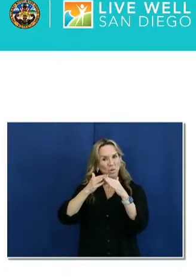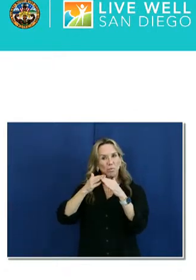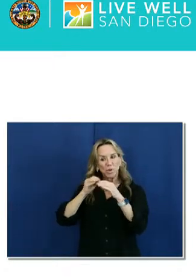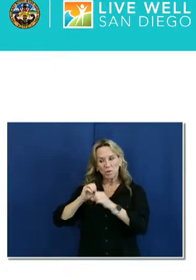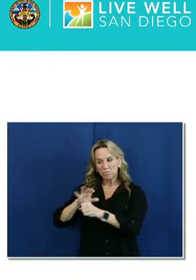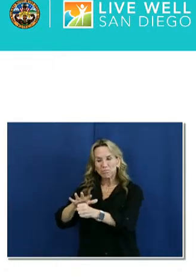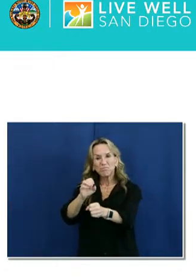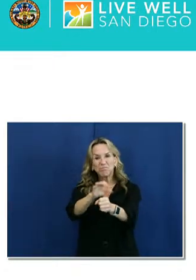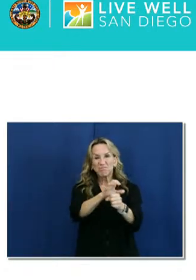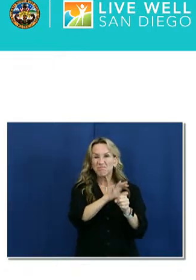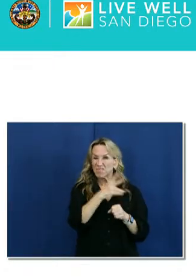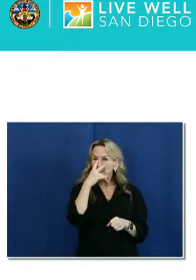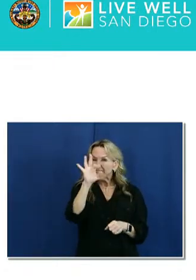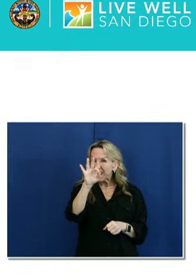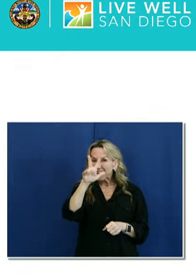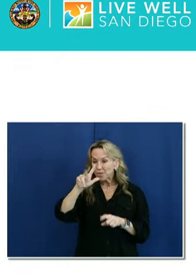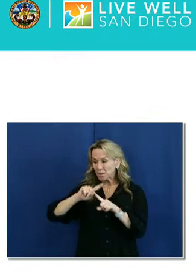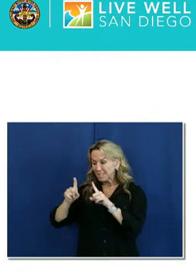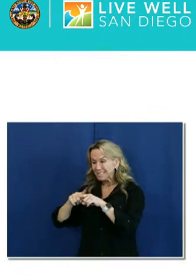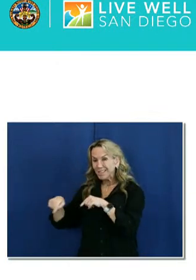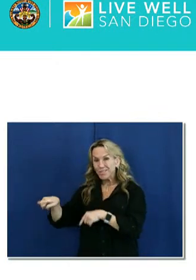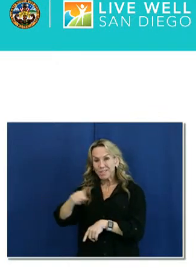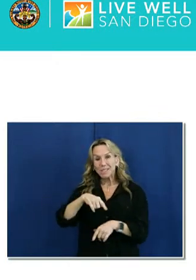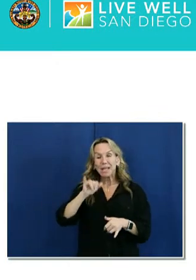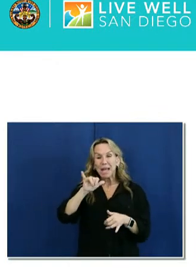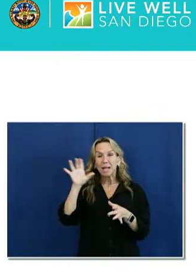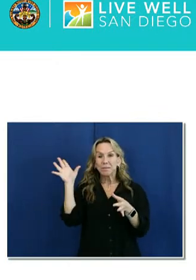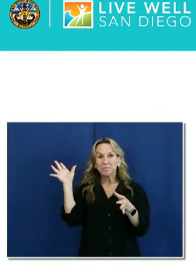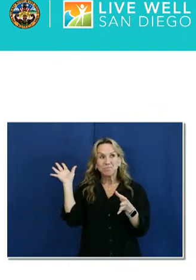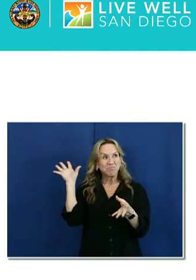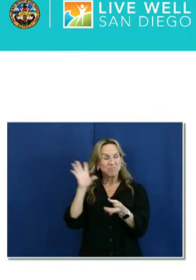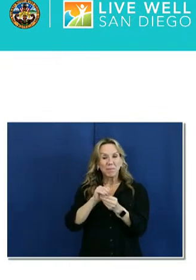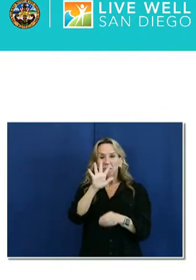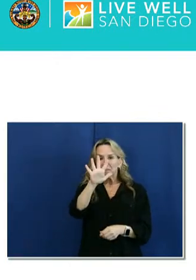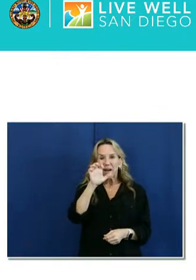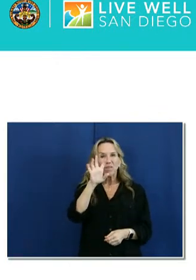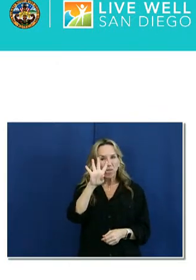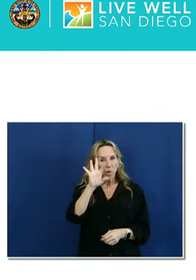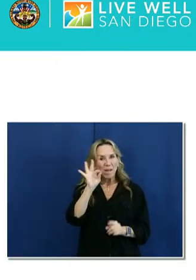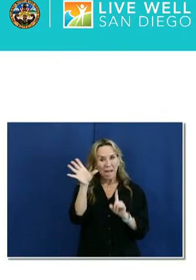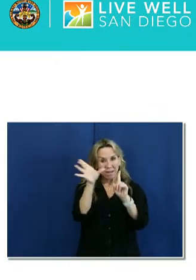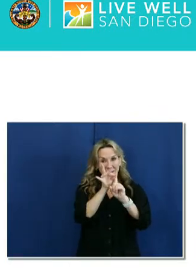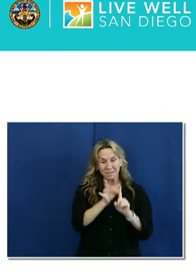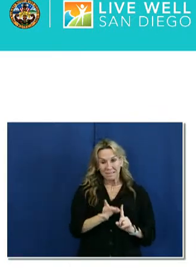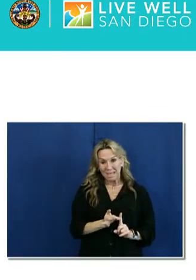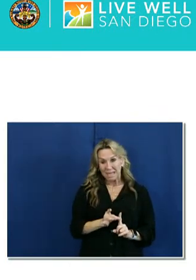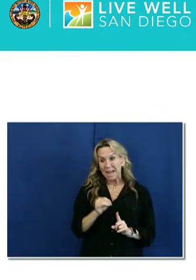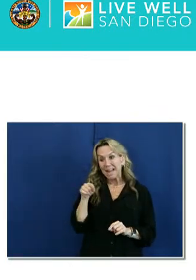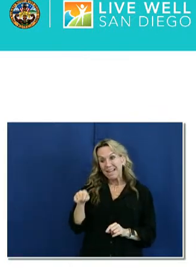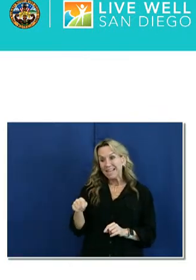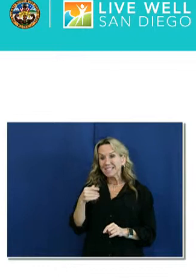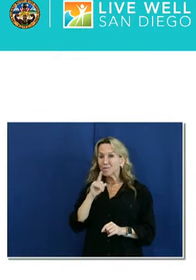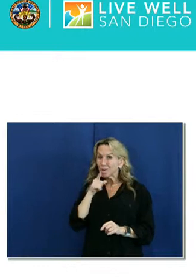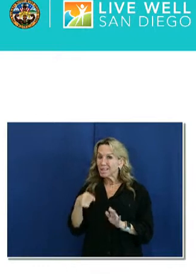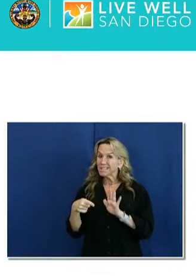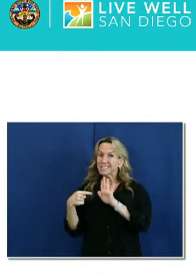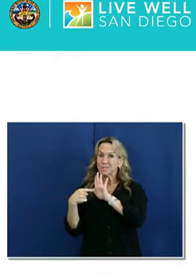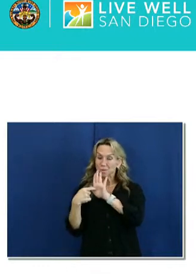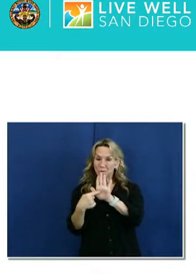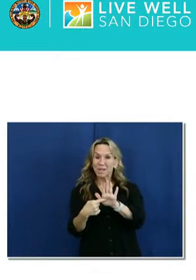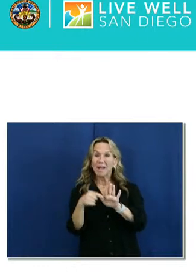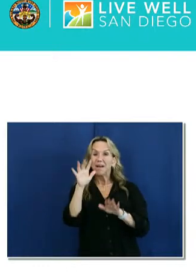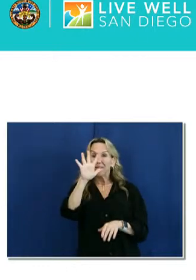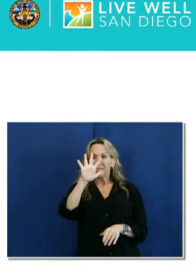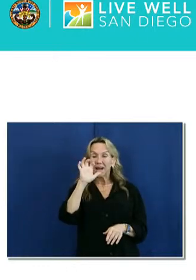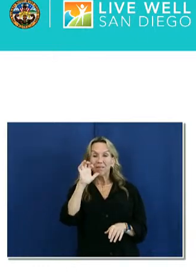at 93, representing 549 cases. August, 85 outbreaks, representing